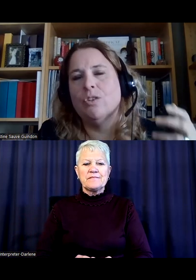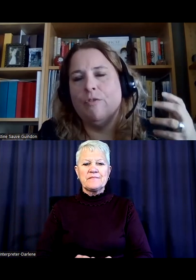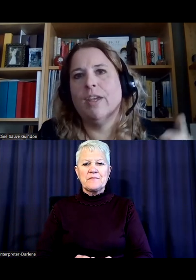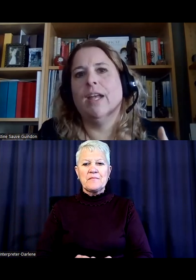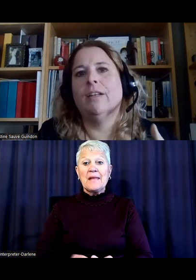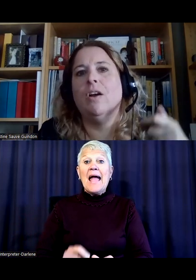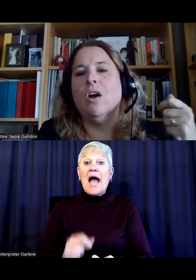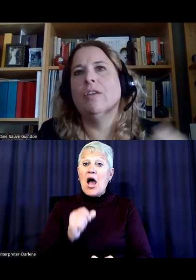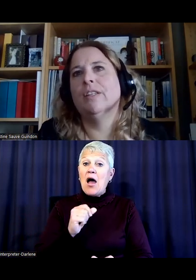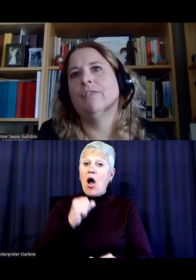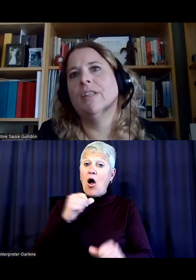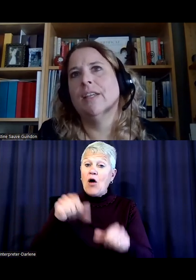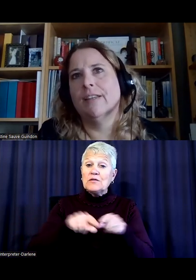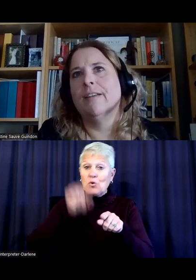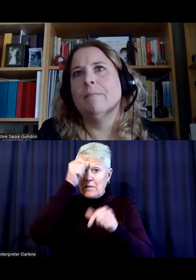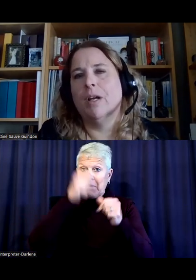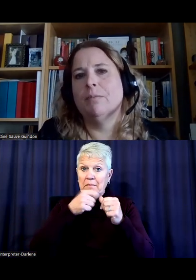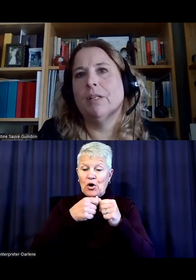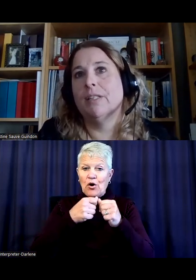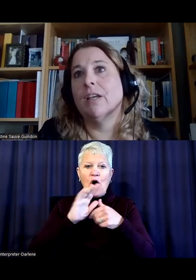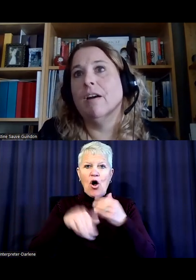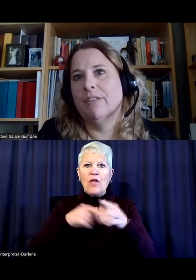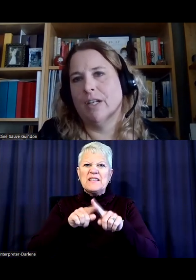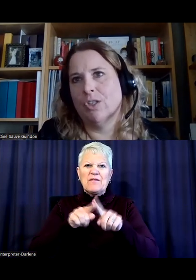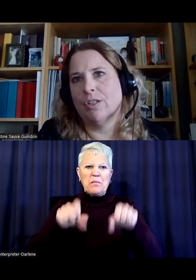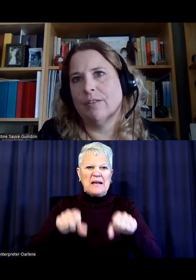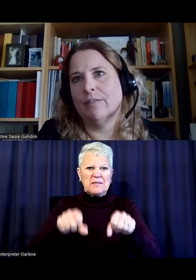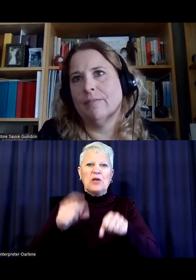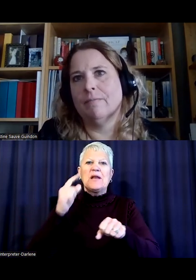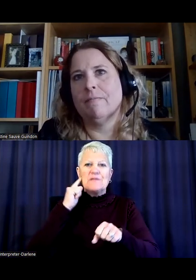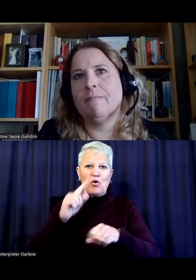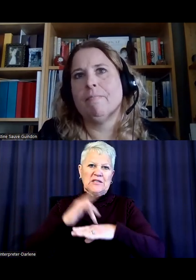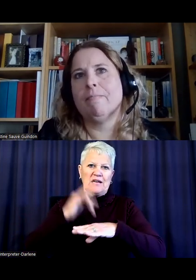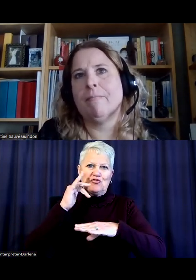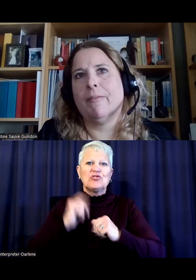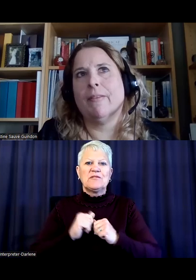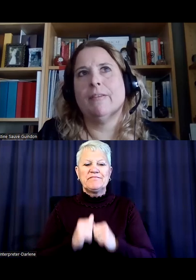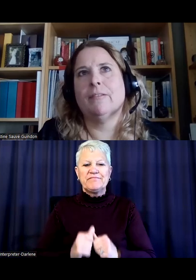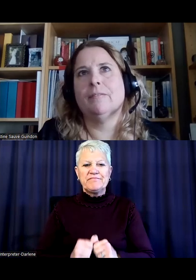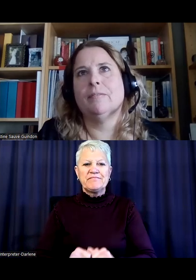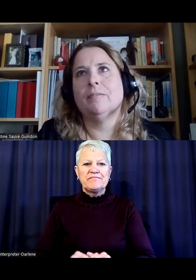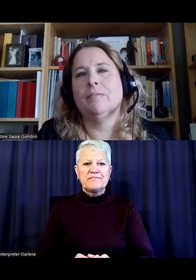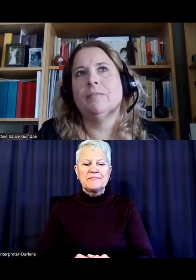And don't forget all the different possibilities of touch.